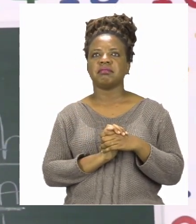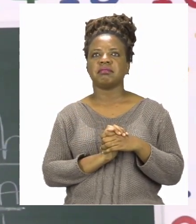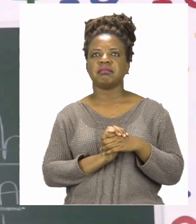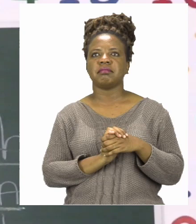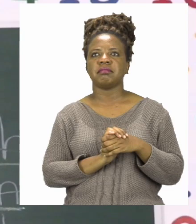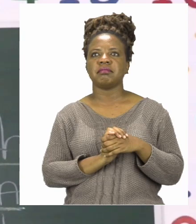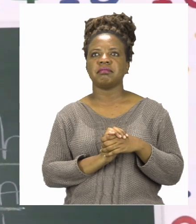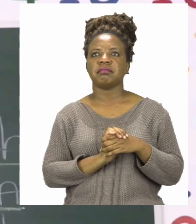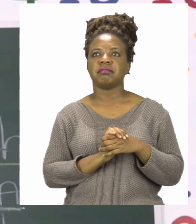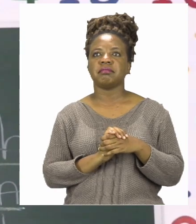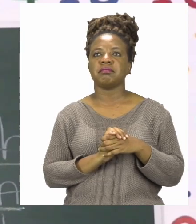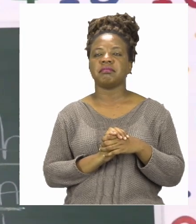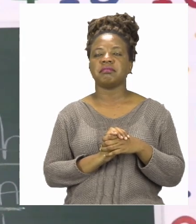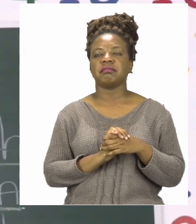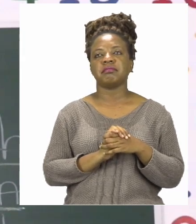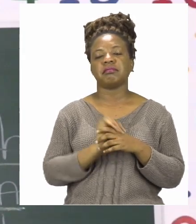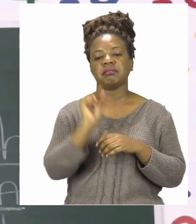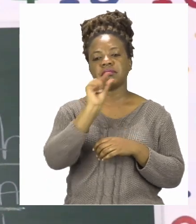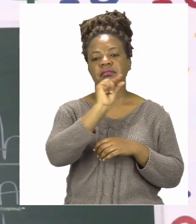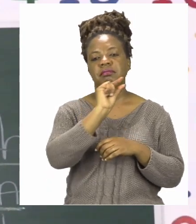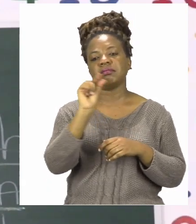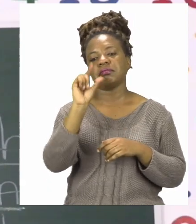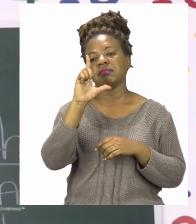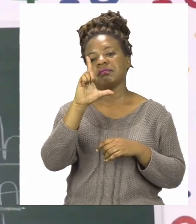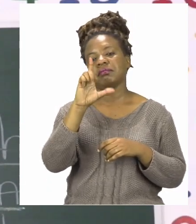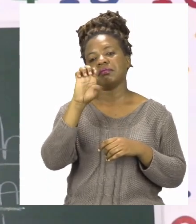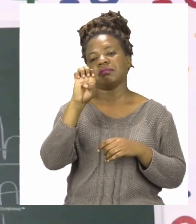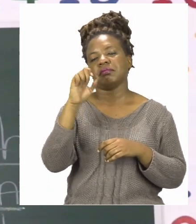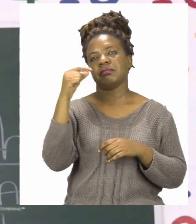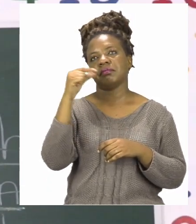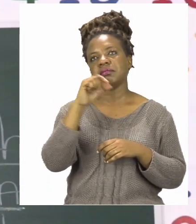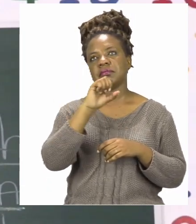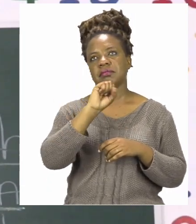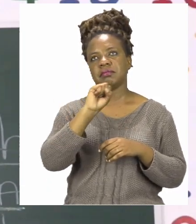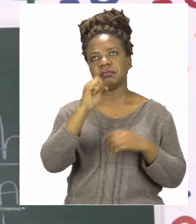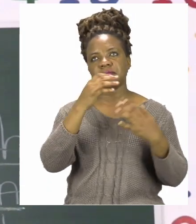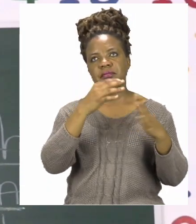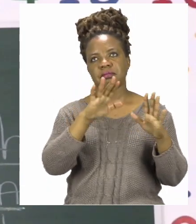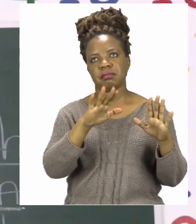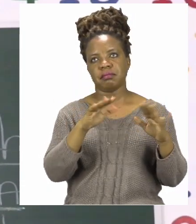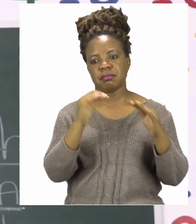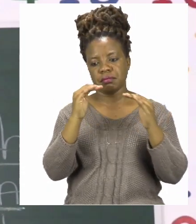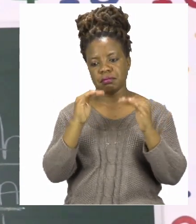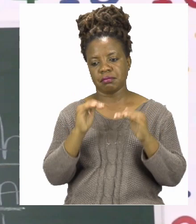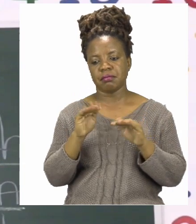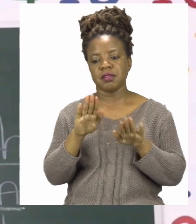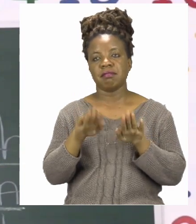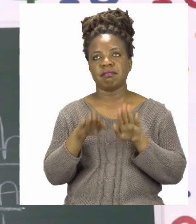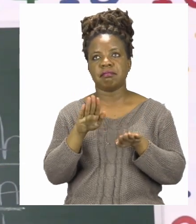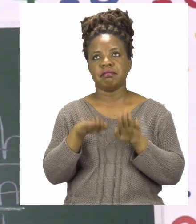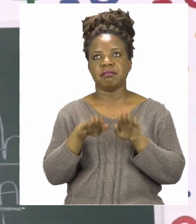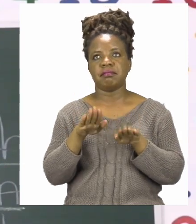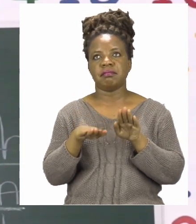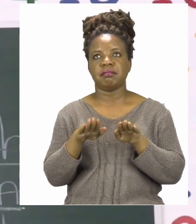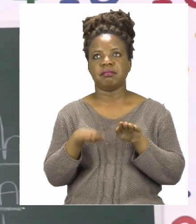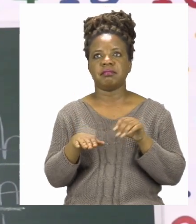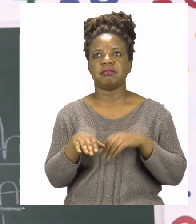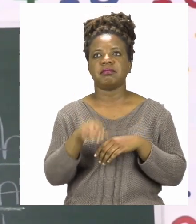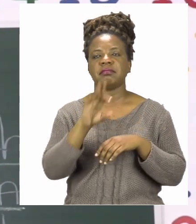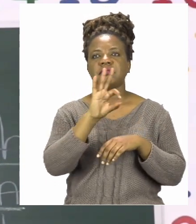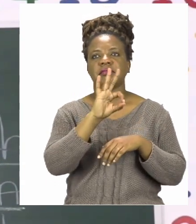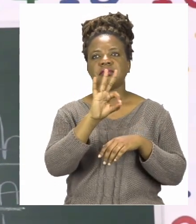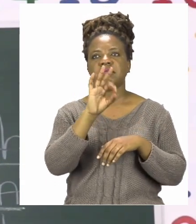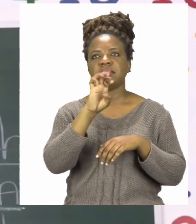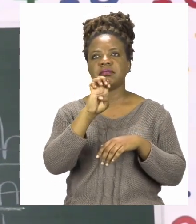our word legs. The last one we need to find is feet. We take a look at F. We look for our